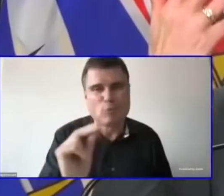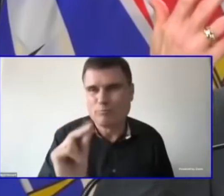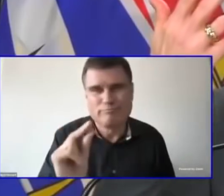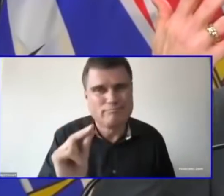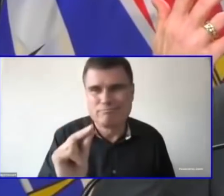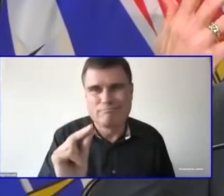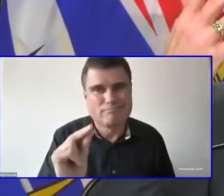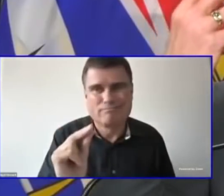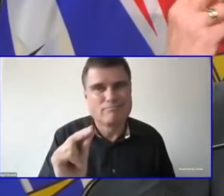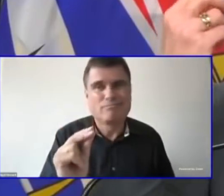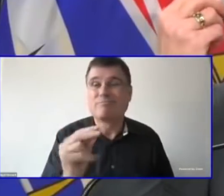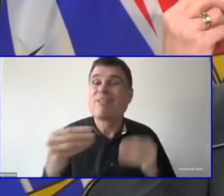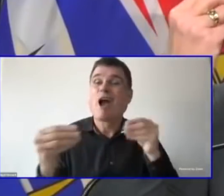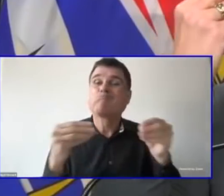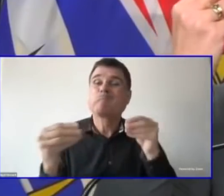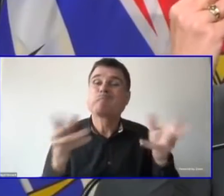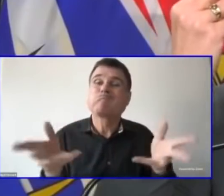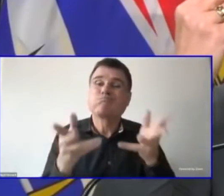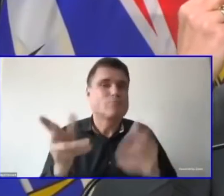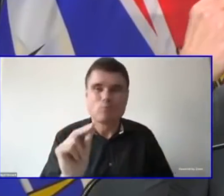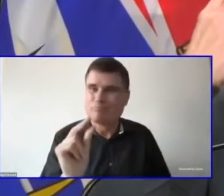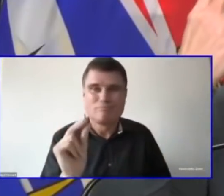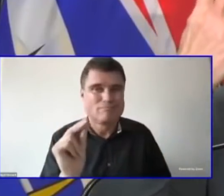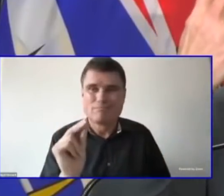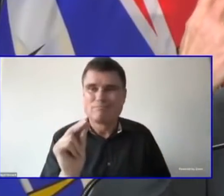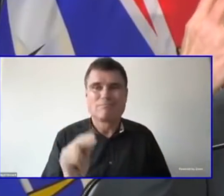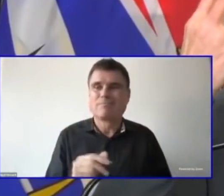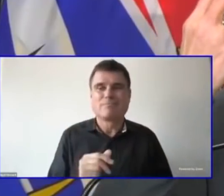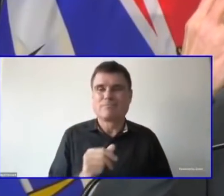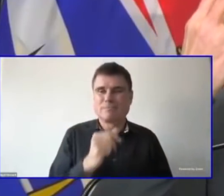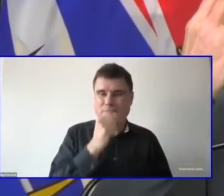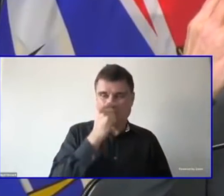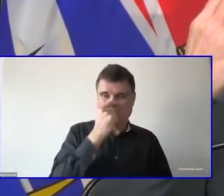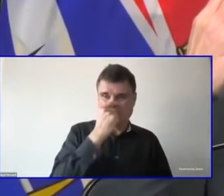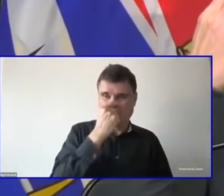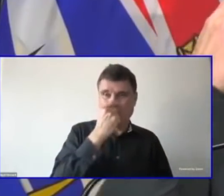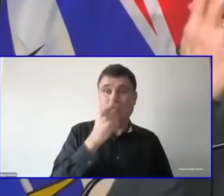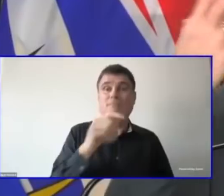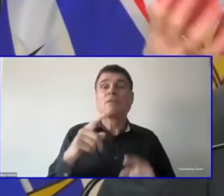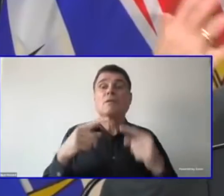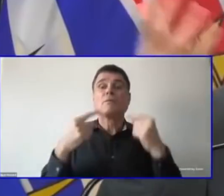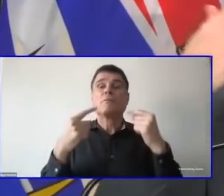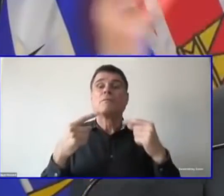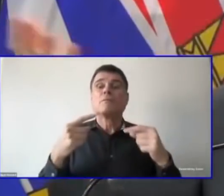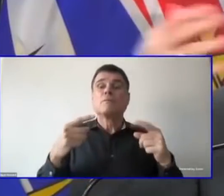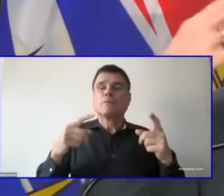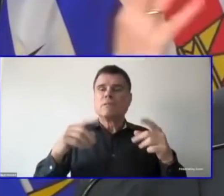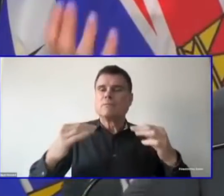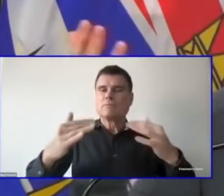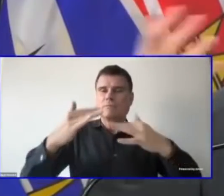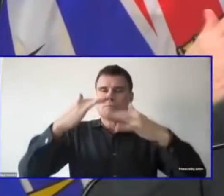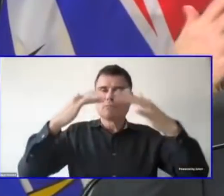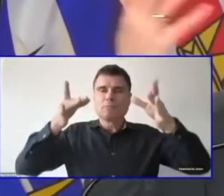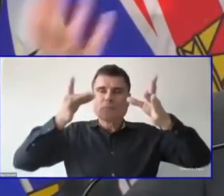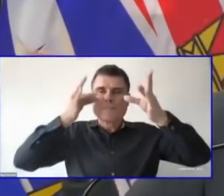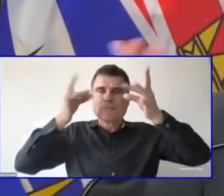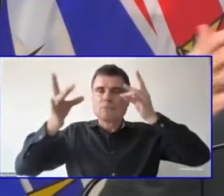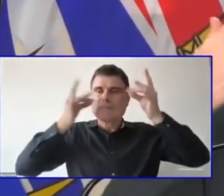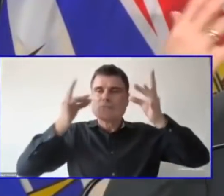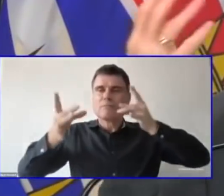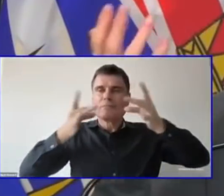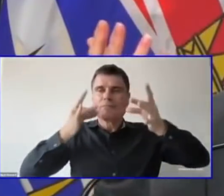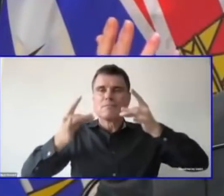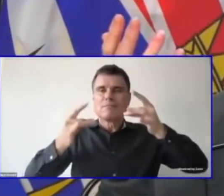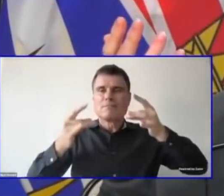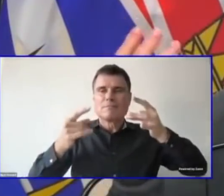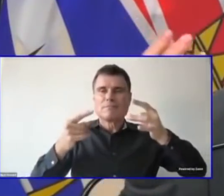about, we're learning that it's binding more to the upper airways, which means we can get a lot of virus that can spread very